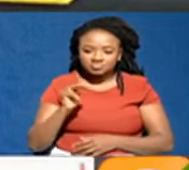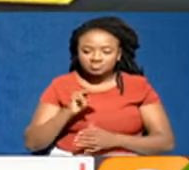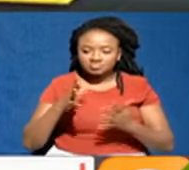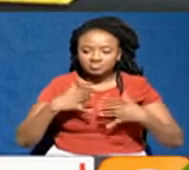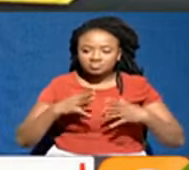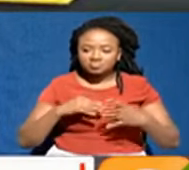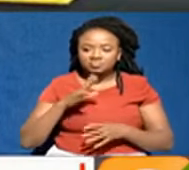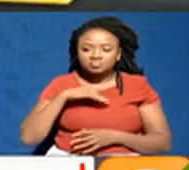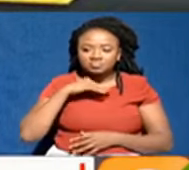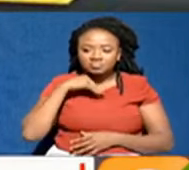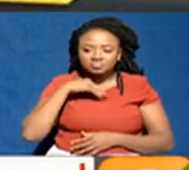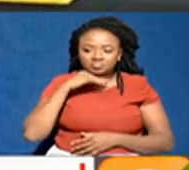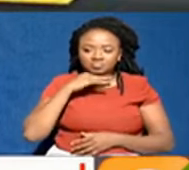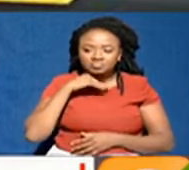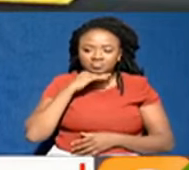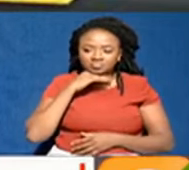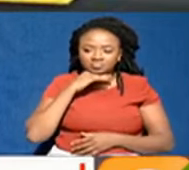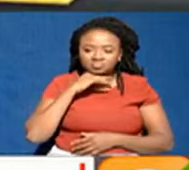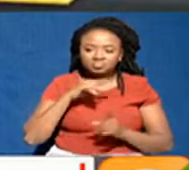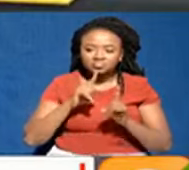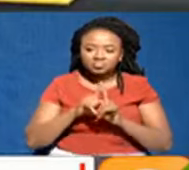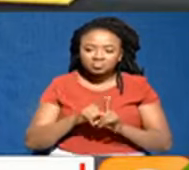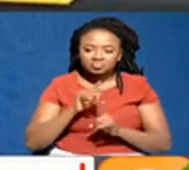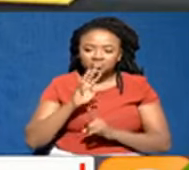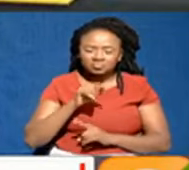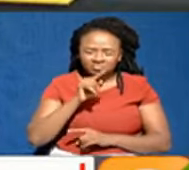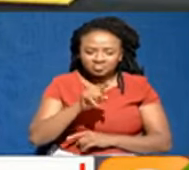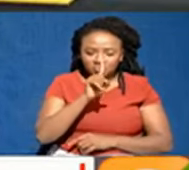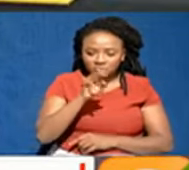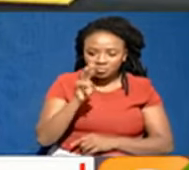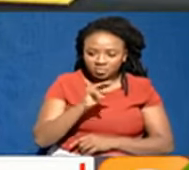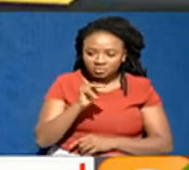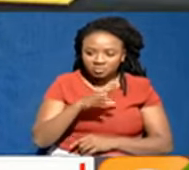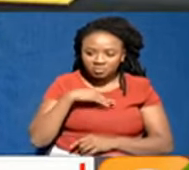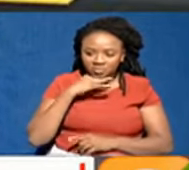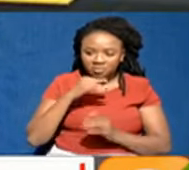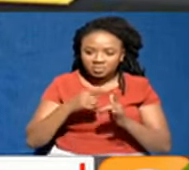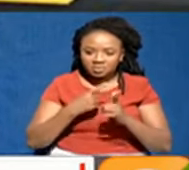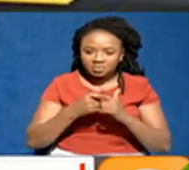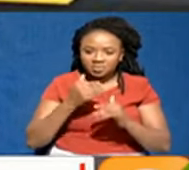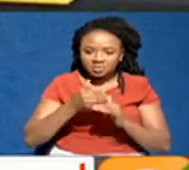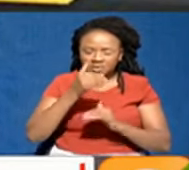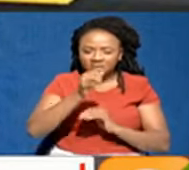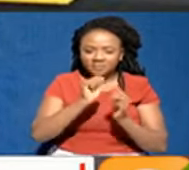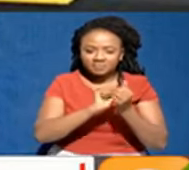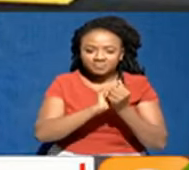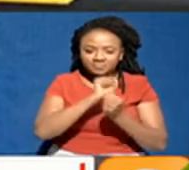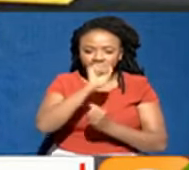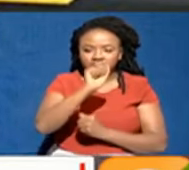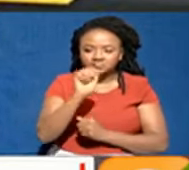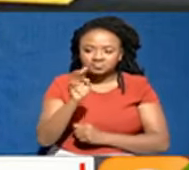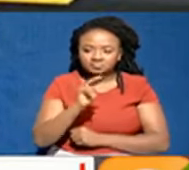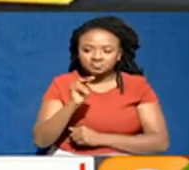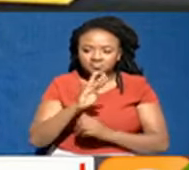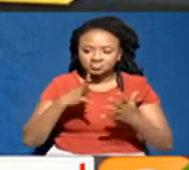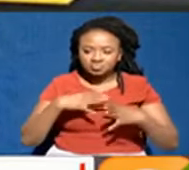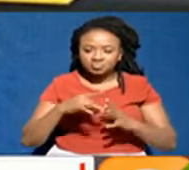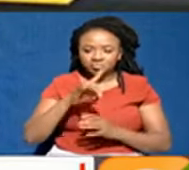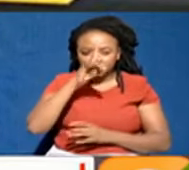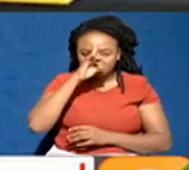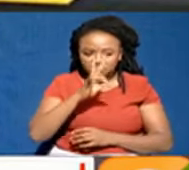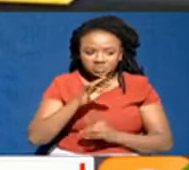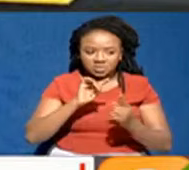year. And out of this 1 million that are losing lives, and then there are 50 million people that are getting injuries, some of them very serious